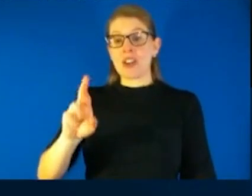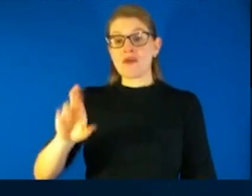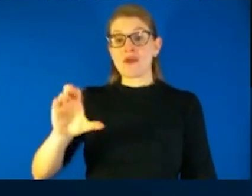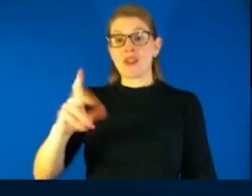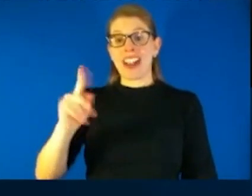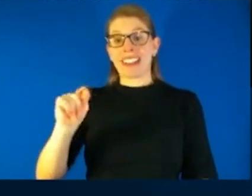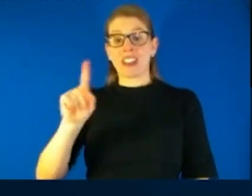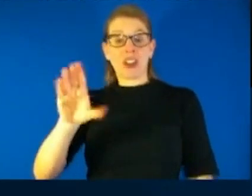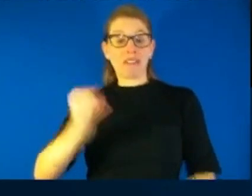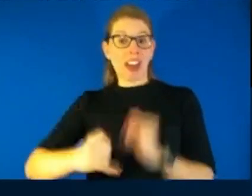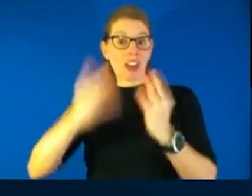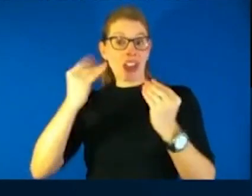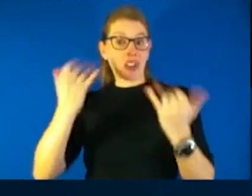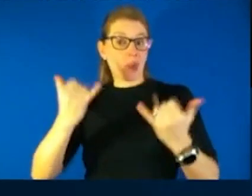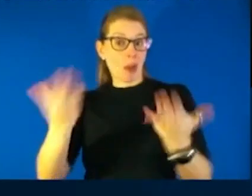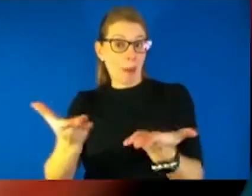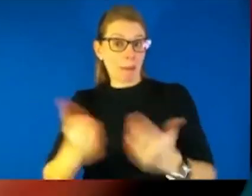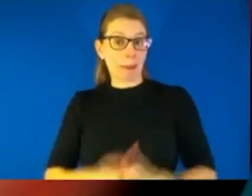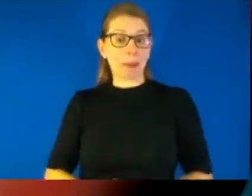for us today.